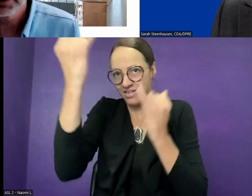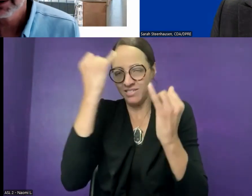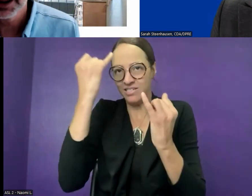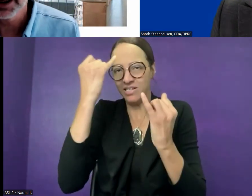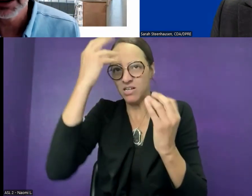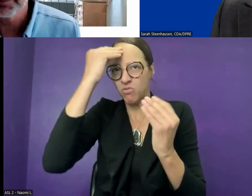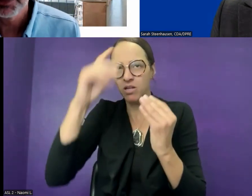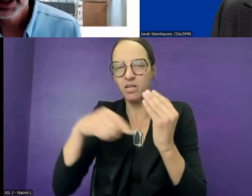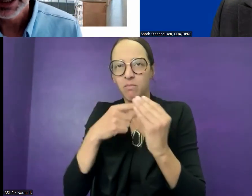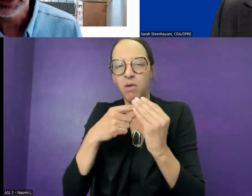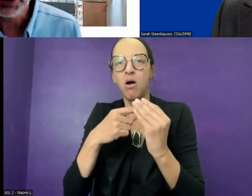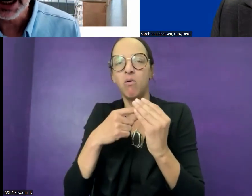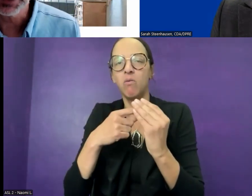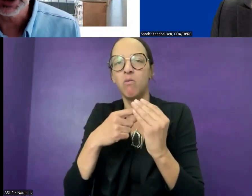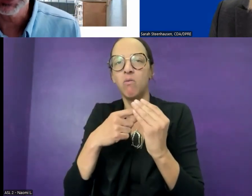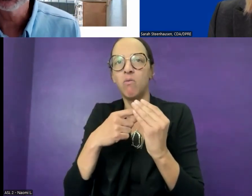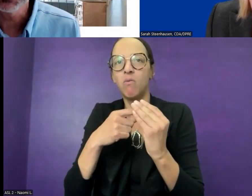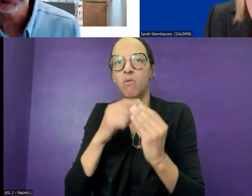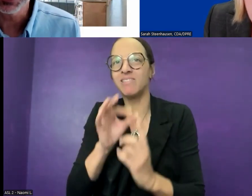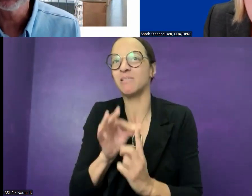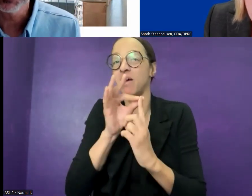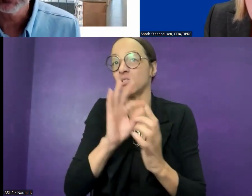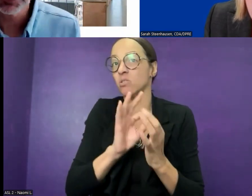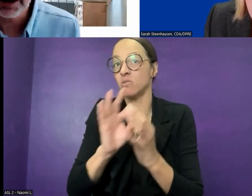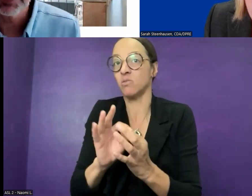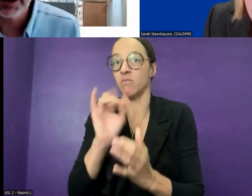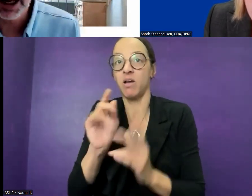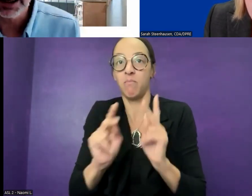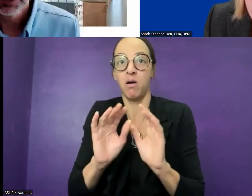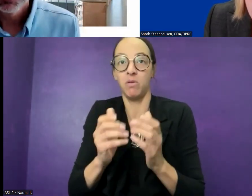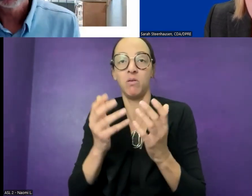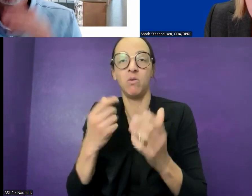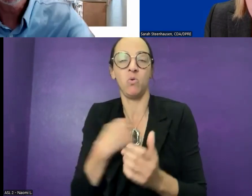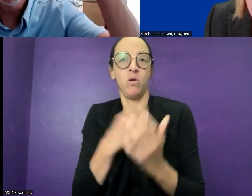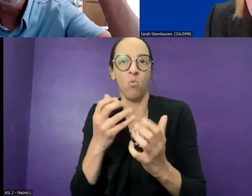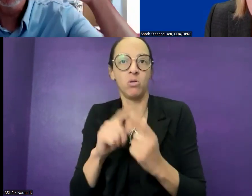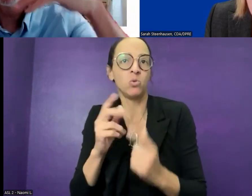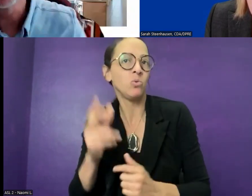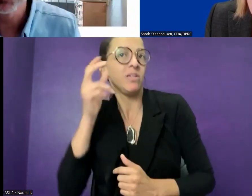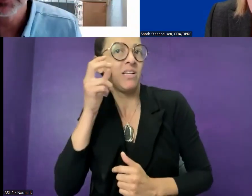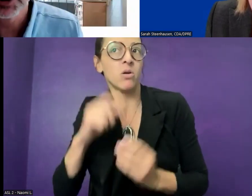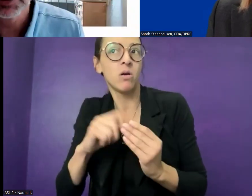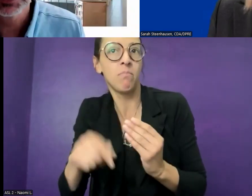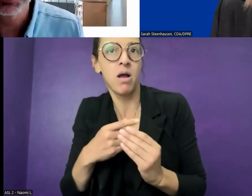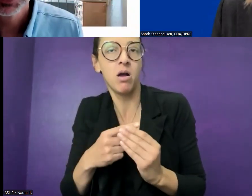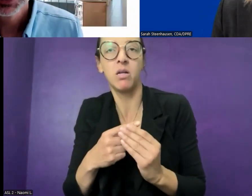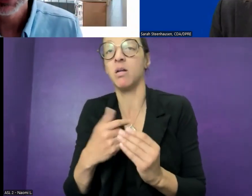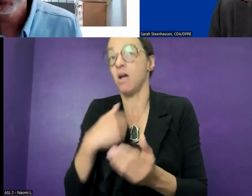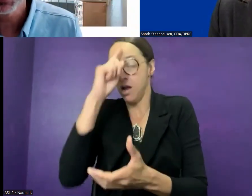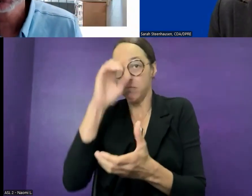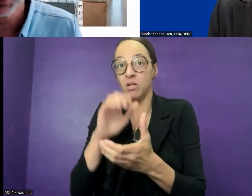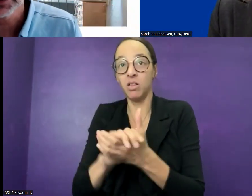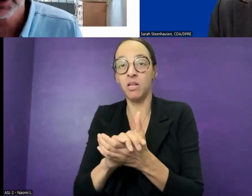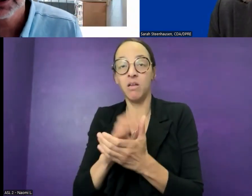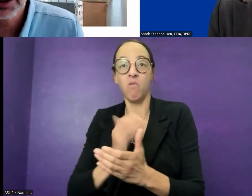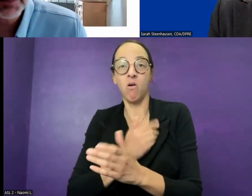it. As I said, our idea, I think at the end of the day, we're talking about a menu of choices, and we